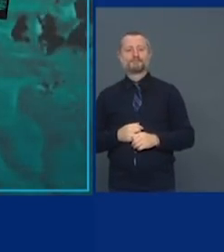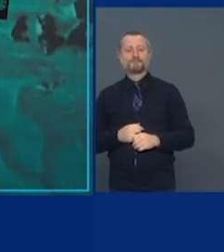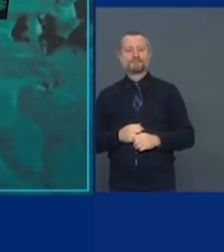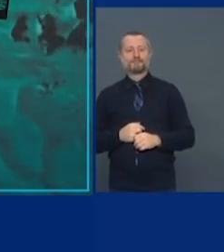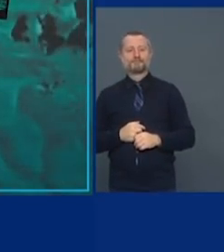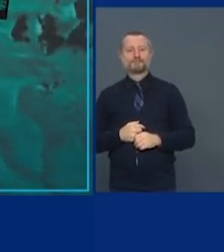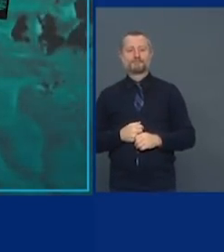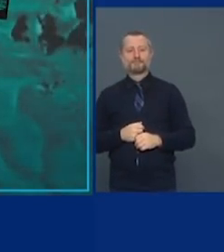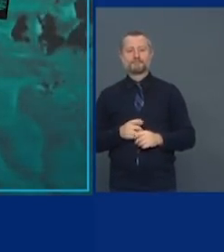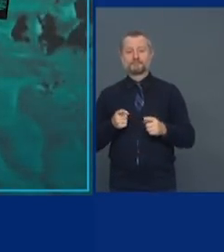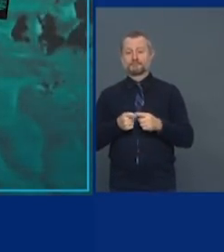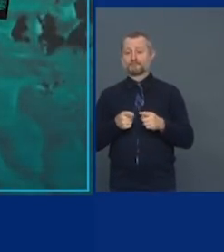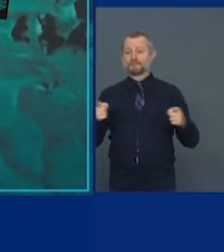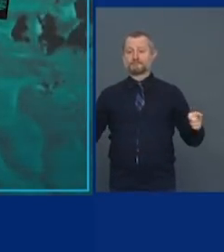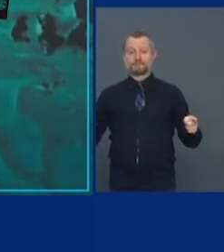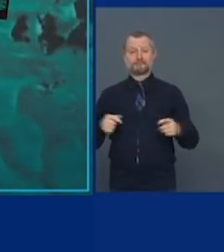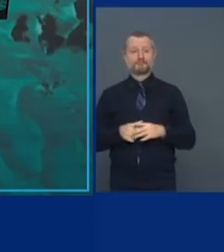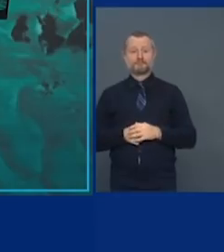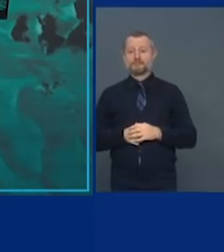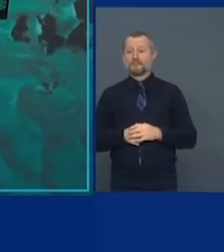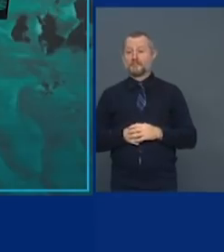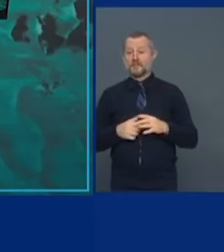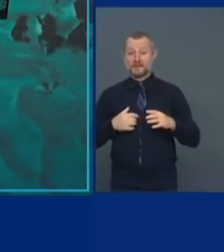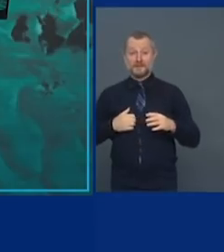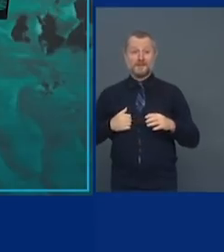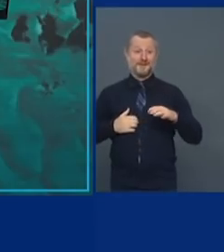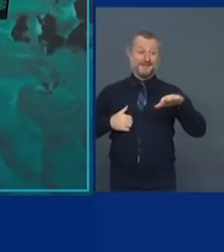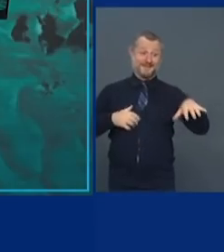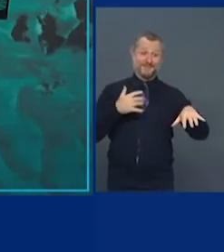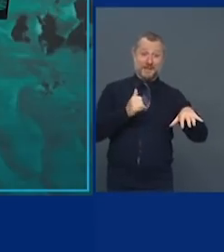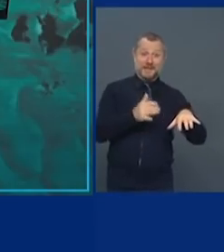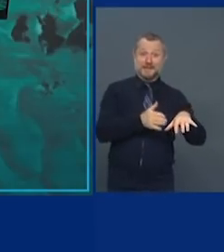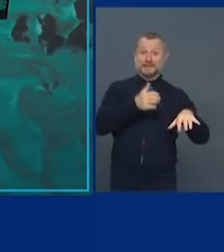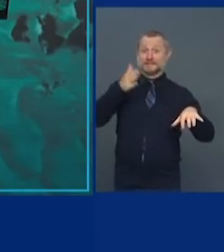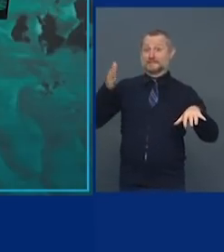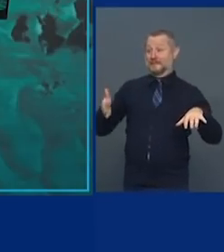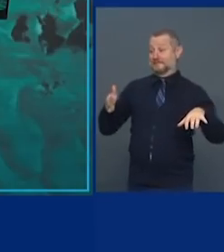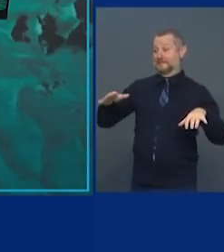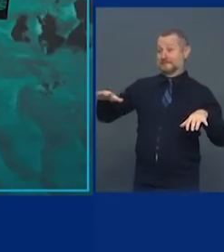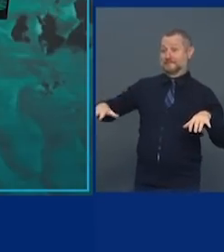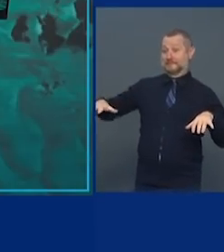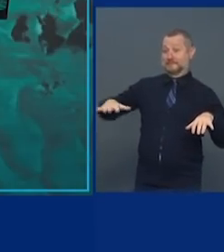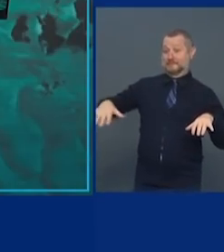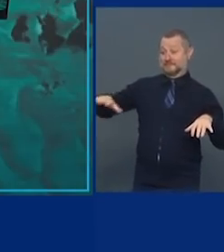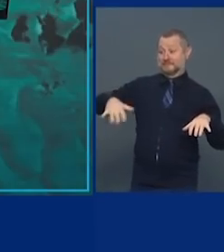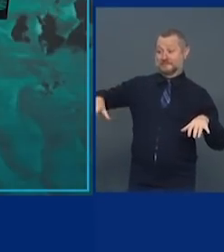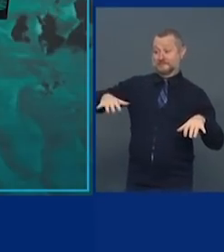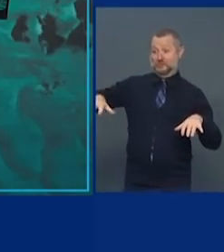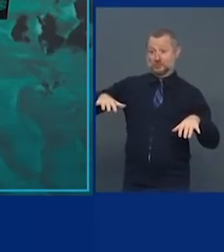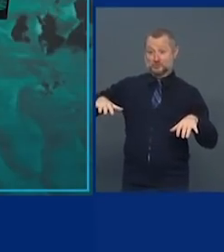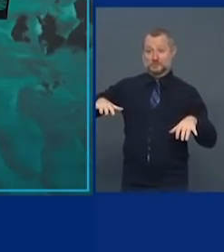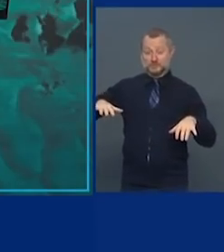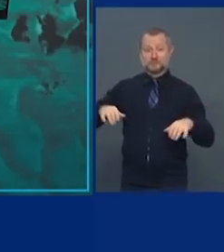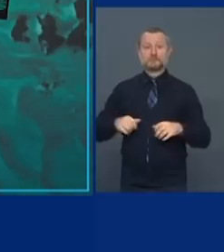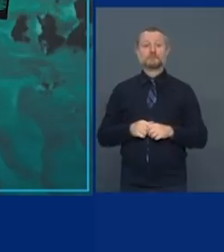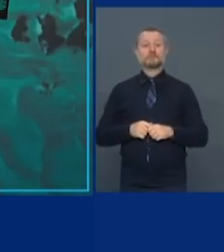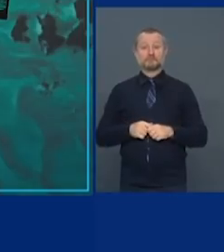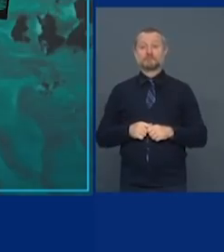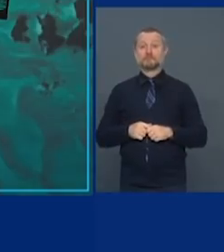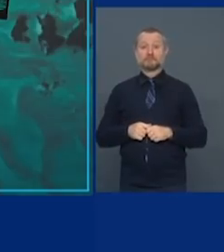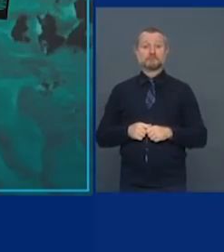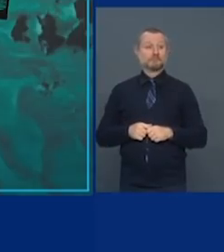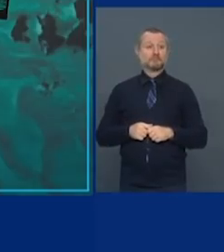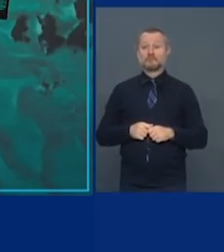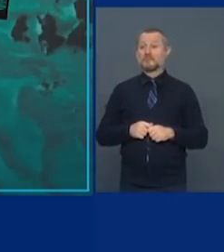So I mentioned some of that distancing. So what we're doing with this particular reef is a nice circular emplacement, and that'll be distanced at